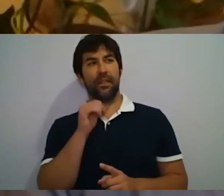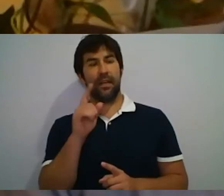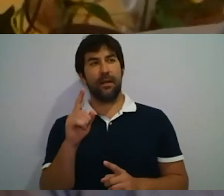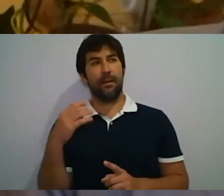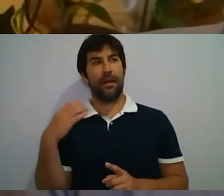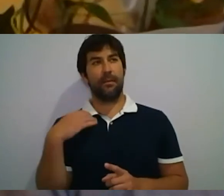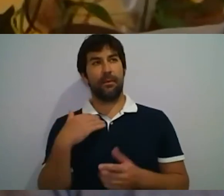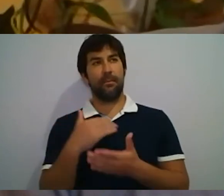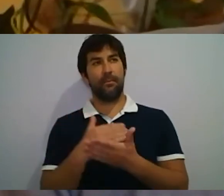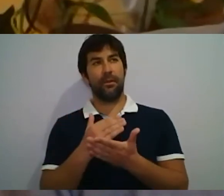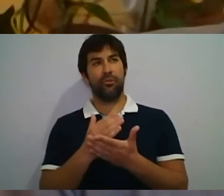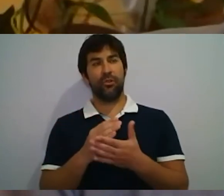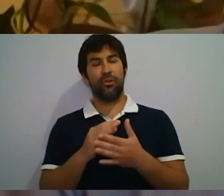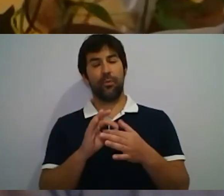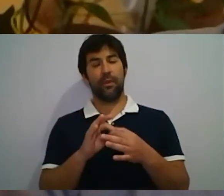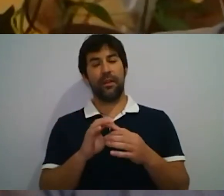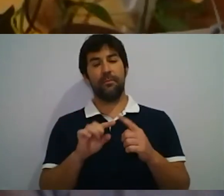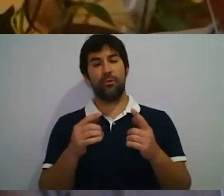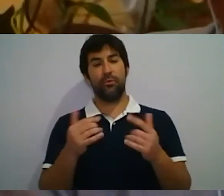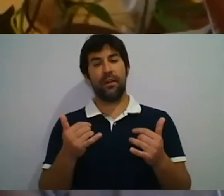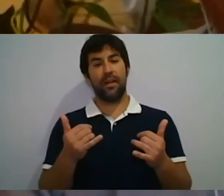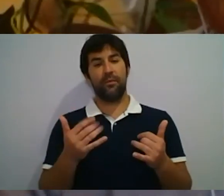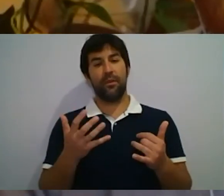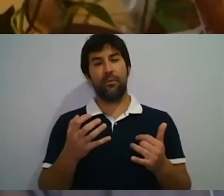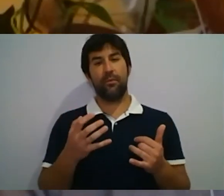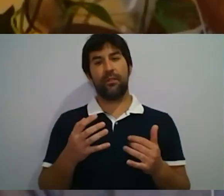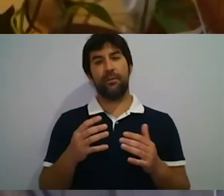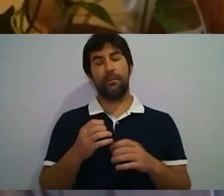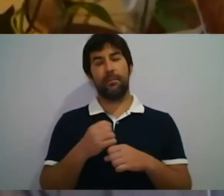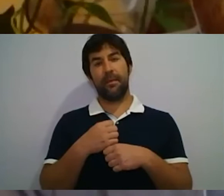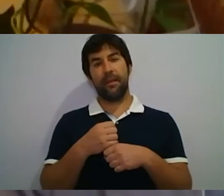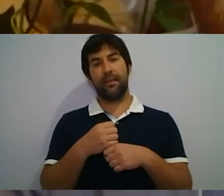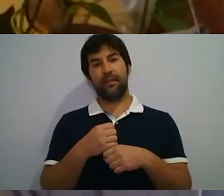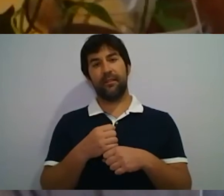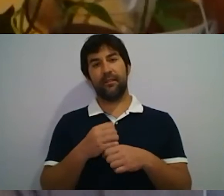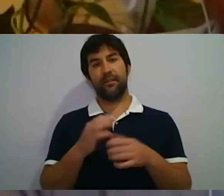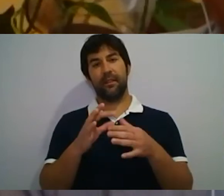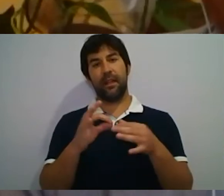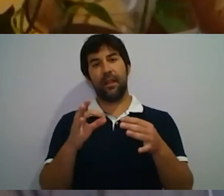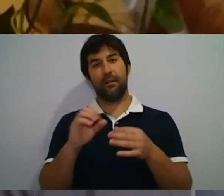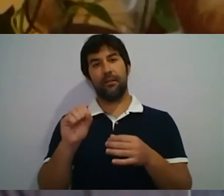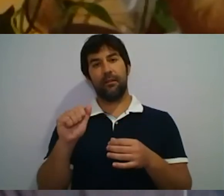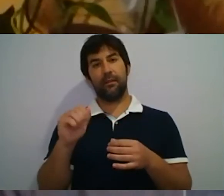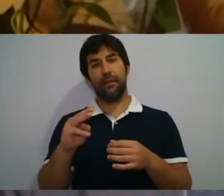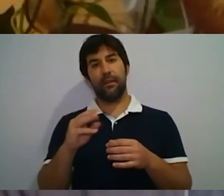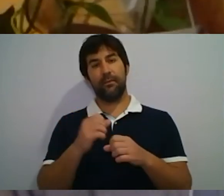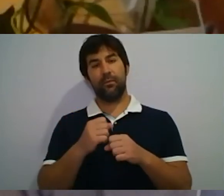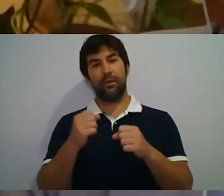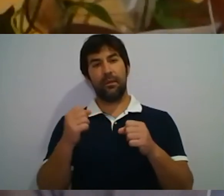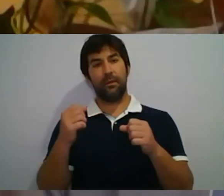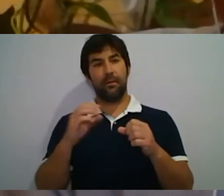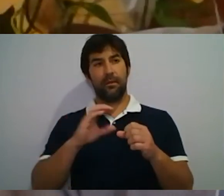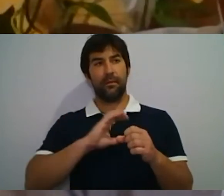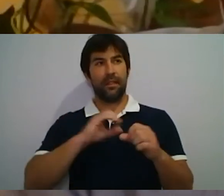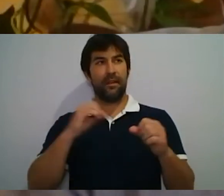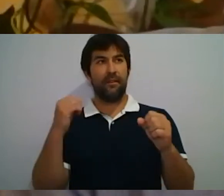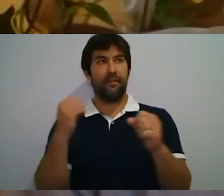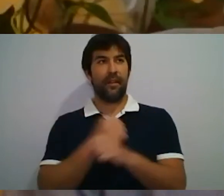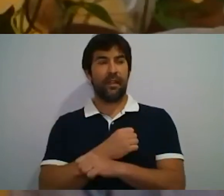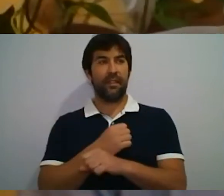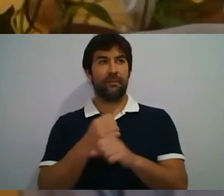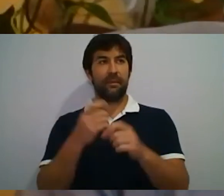process. Yeah, that makes sense. We had a question related to the capital budget. Where does one find the department's